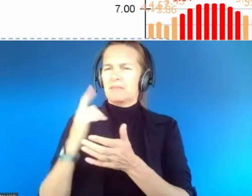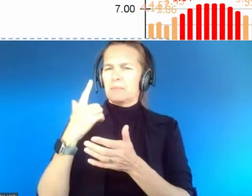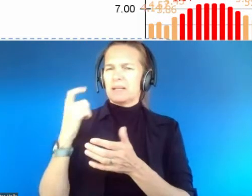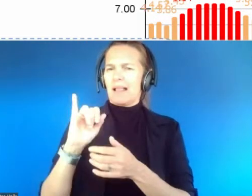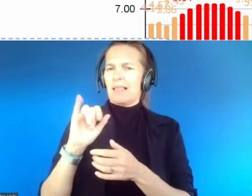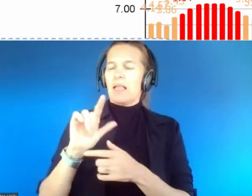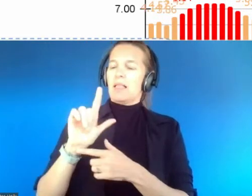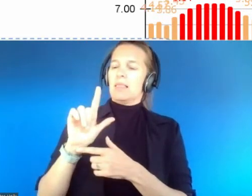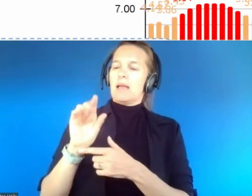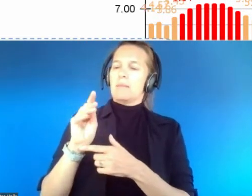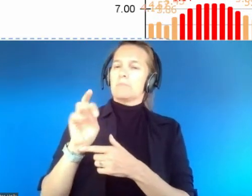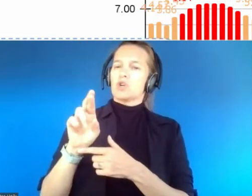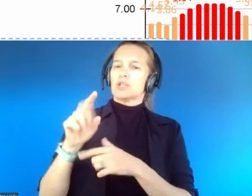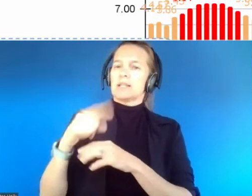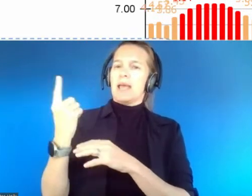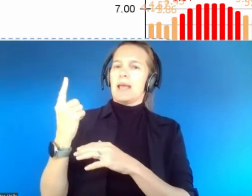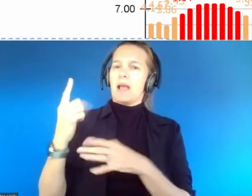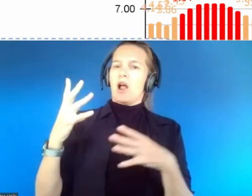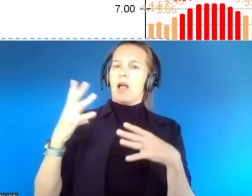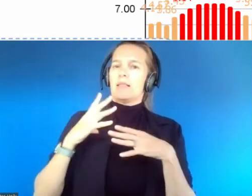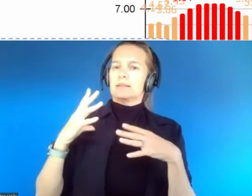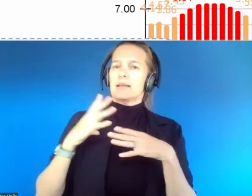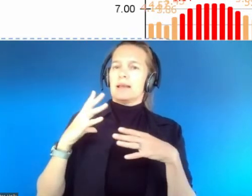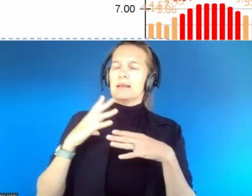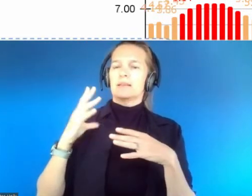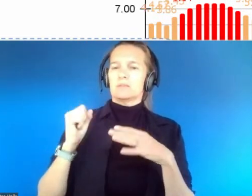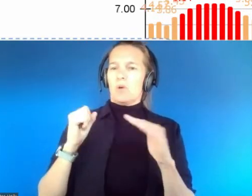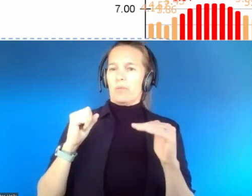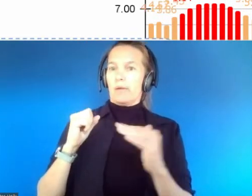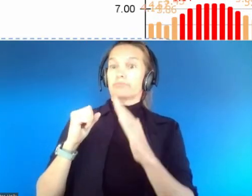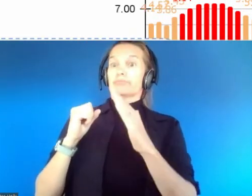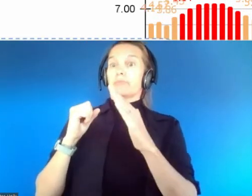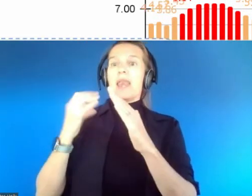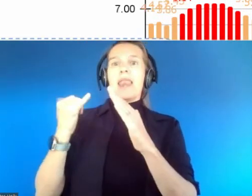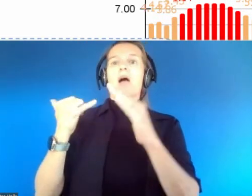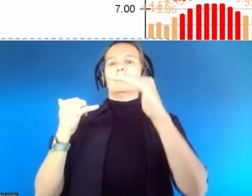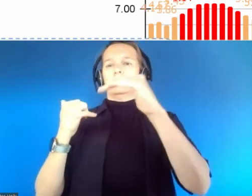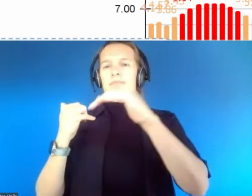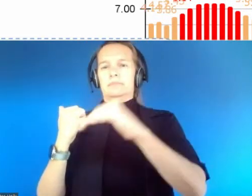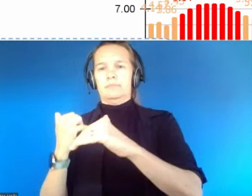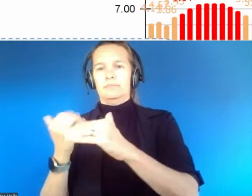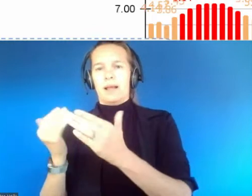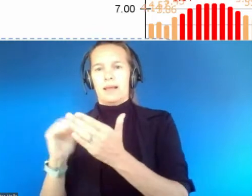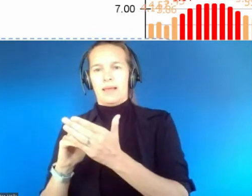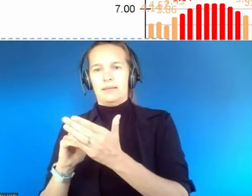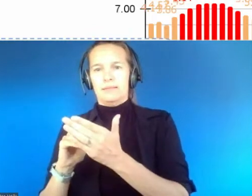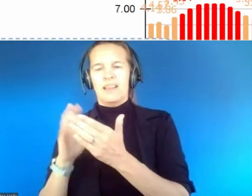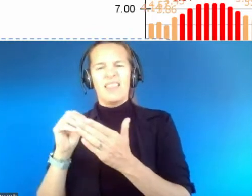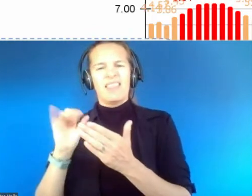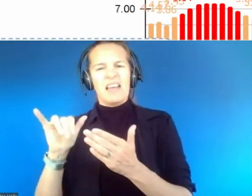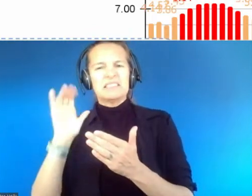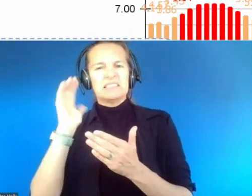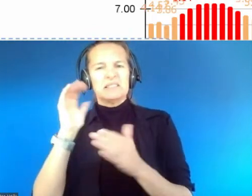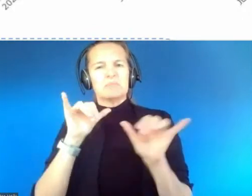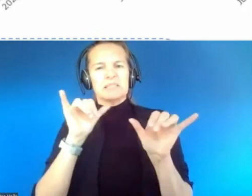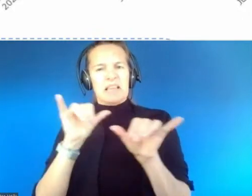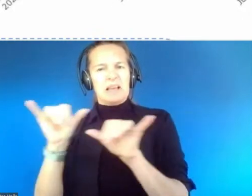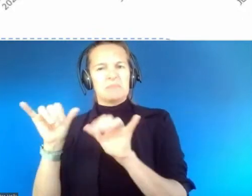Day surge, and it seems like we may be decreasing again. And this seems to be consistent with the state's